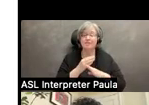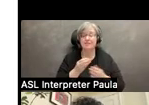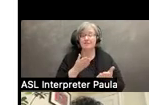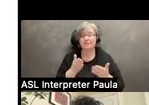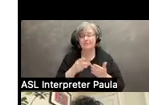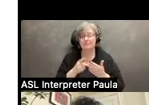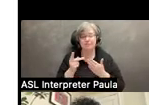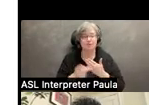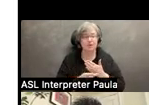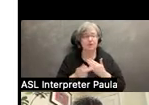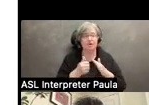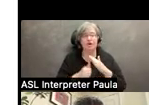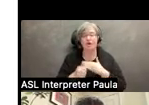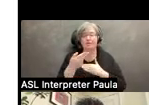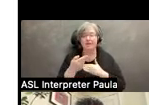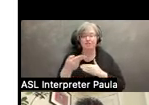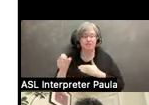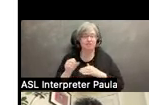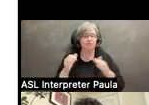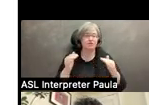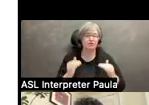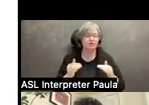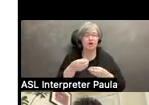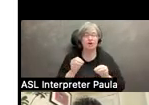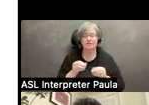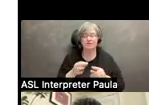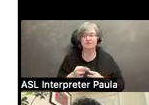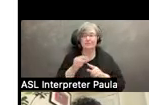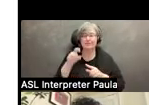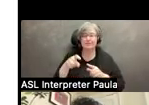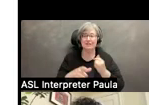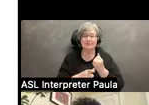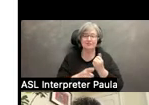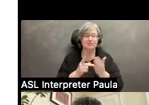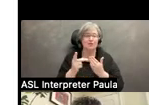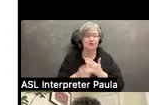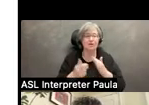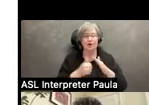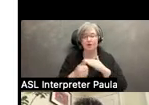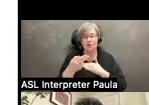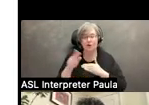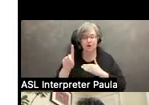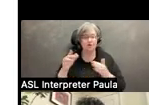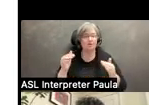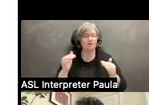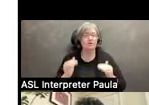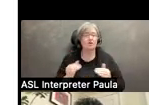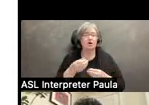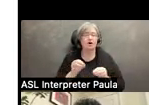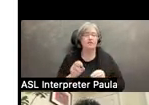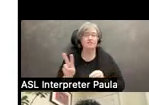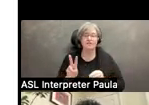Services Programs under HHS, the Office of Special Needs Assistance Programs under HUD, the Office for Victims